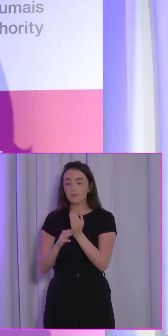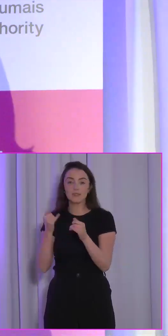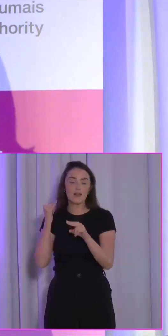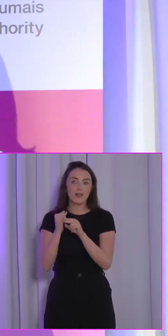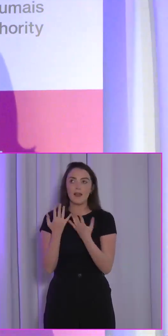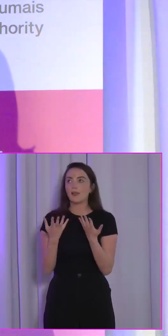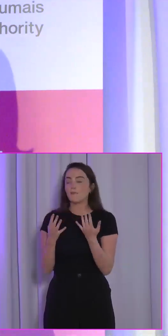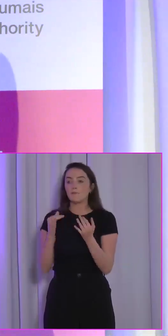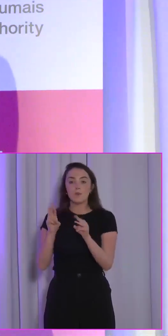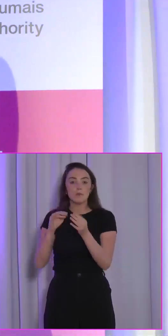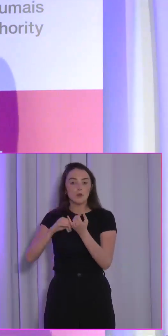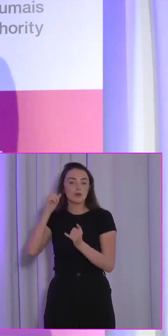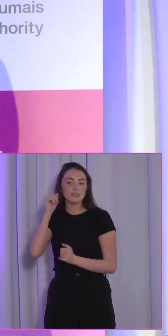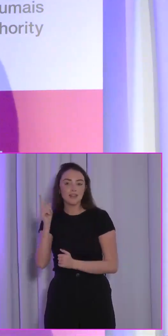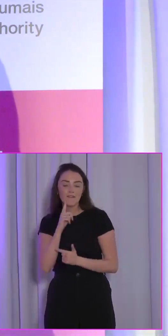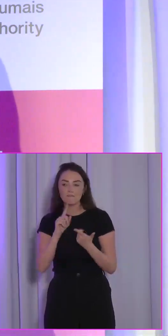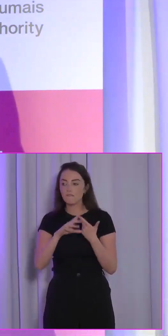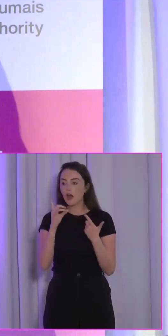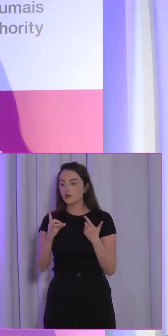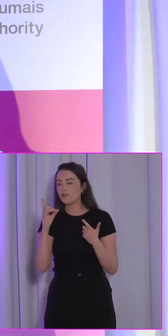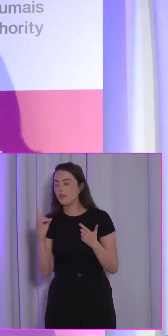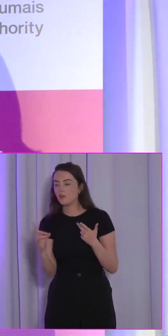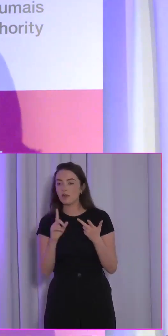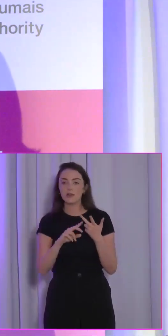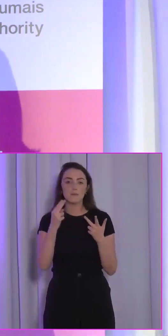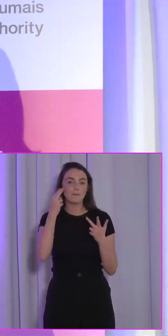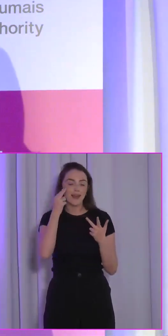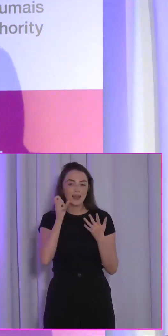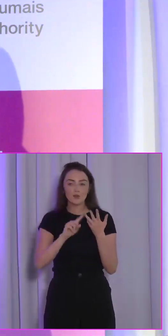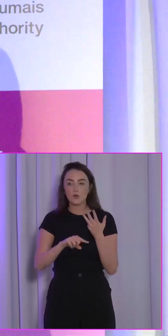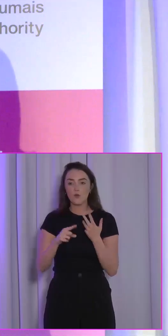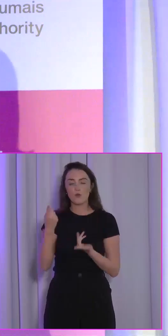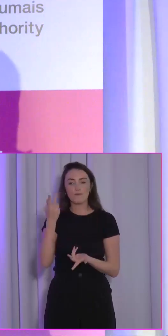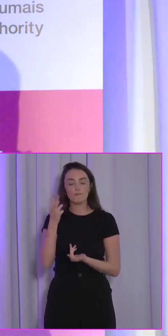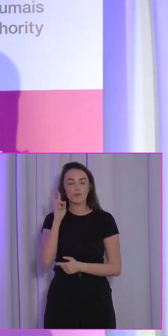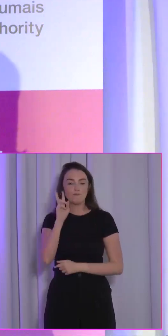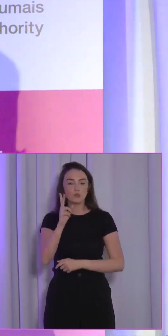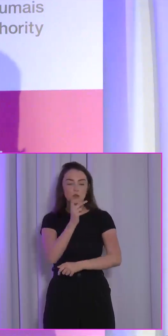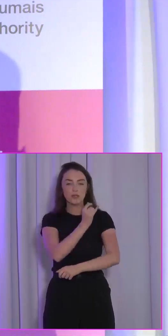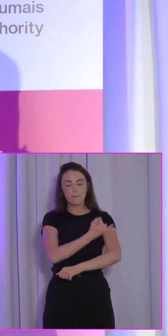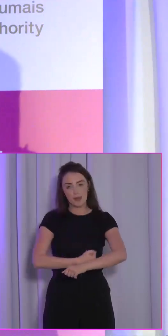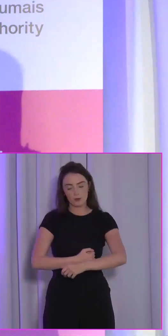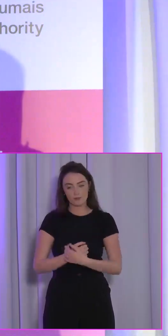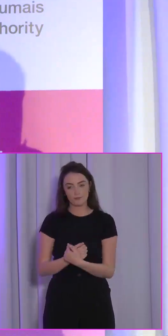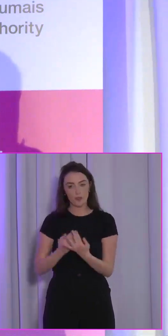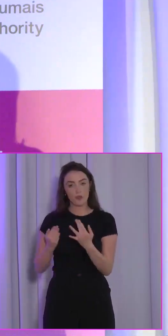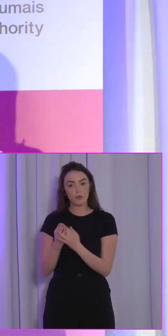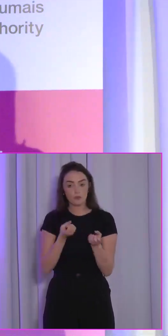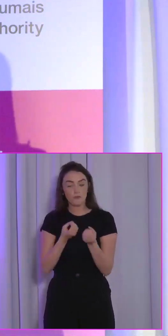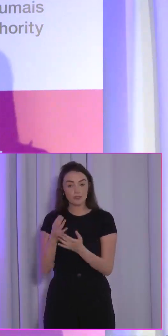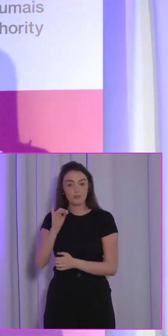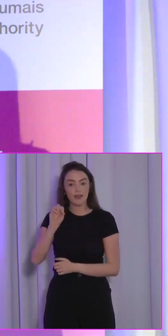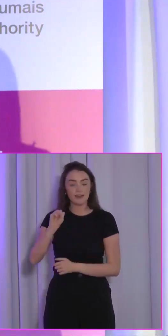people who are deaf or hard of hearing and people who are blind or visually impaired. And this is through the provision of